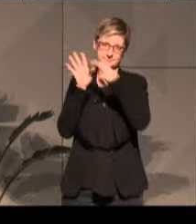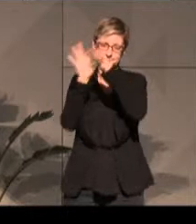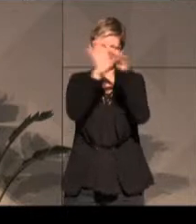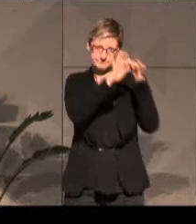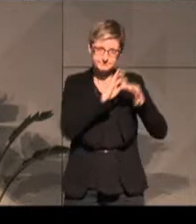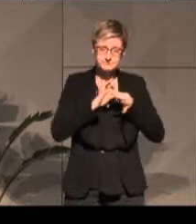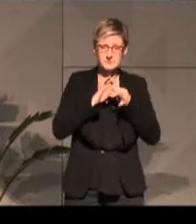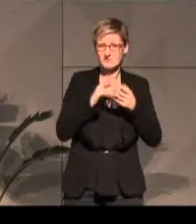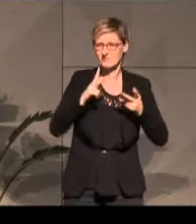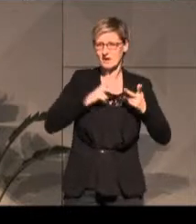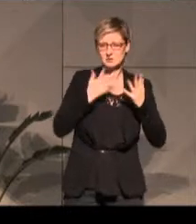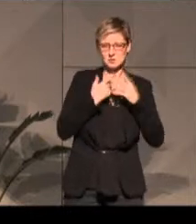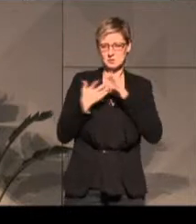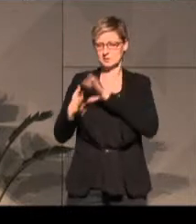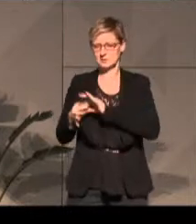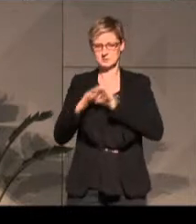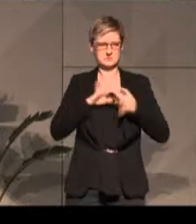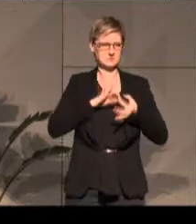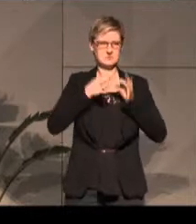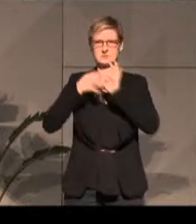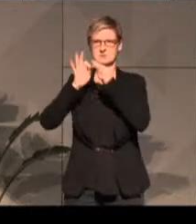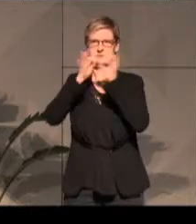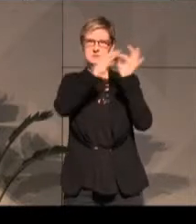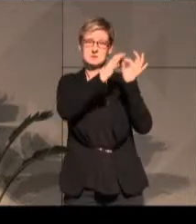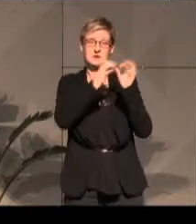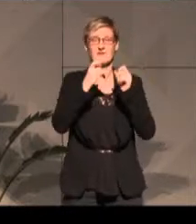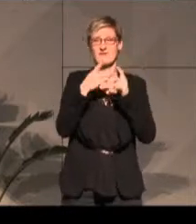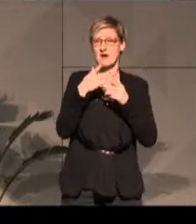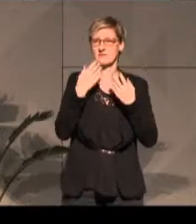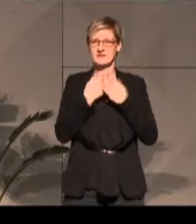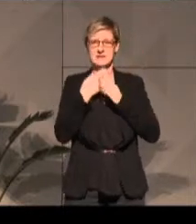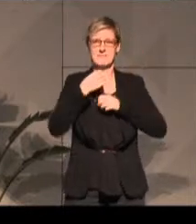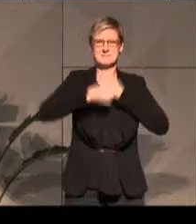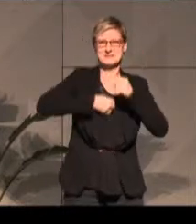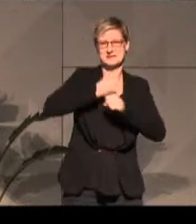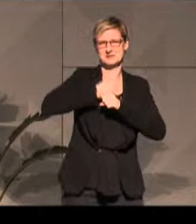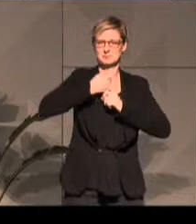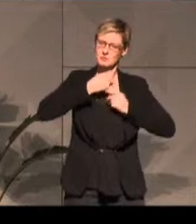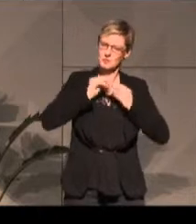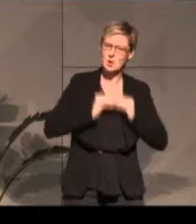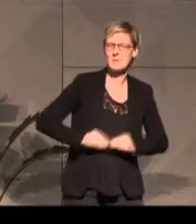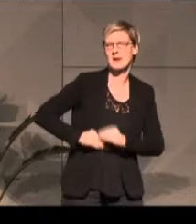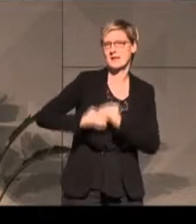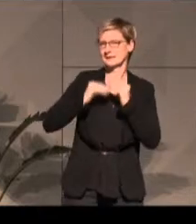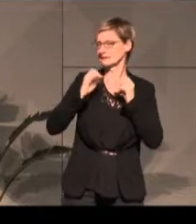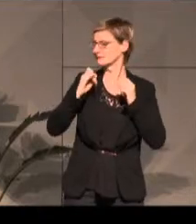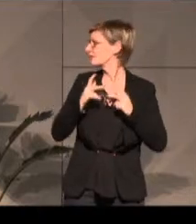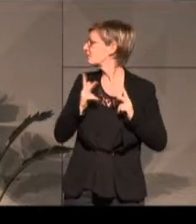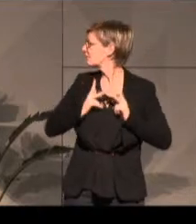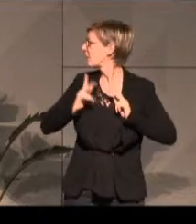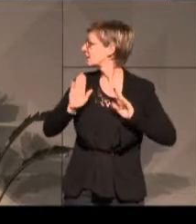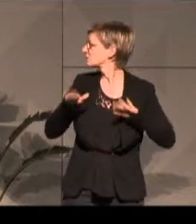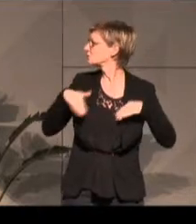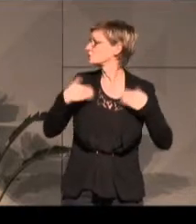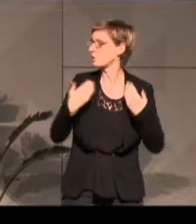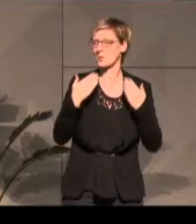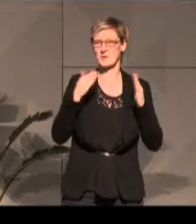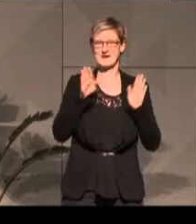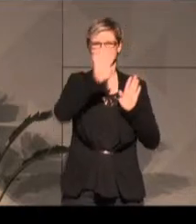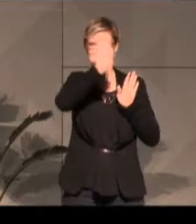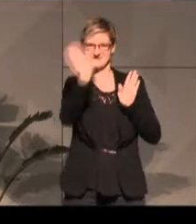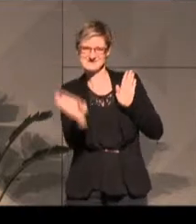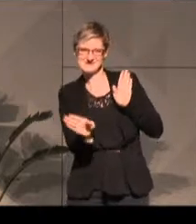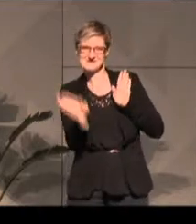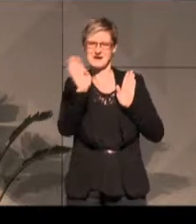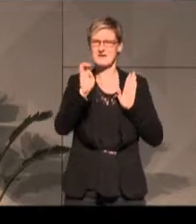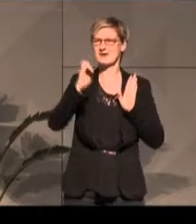So all this really works hand in hand, like the cogs of a very complex mechanism in a wheel. Take a look